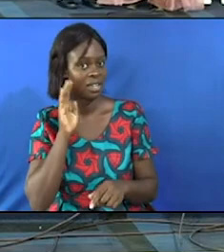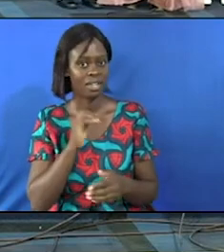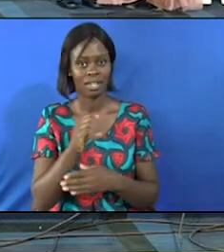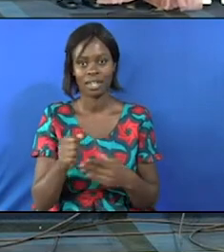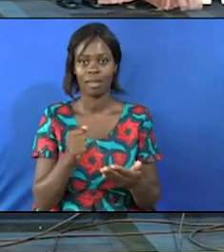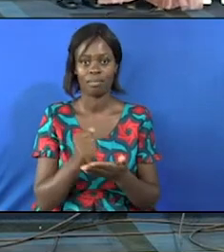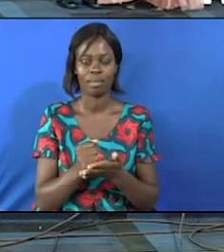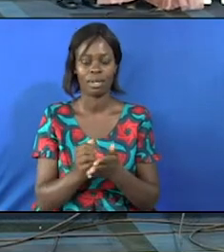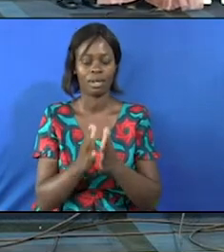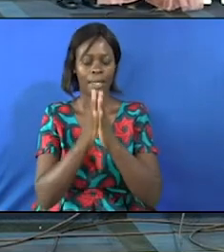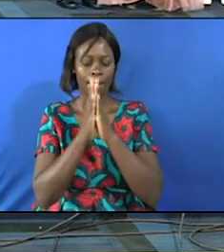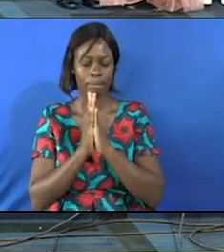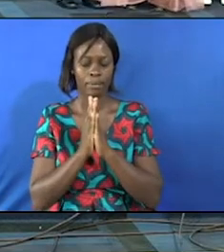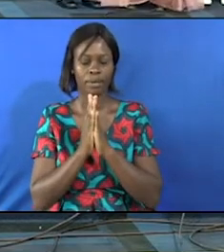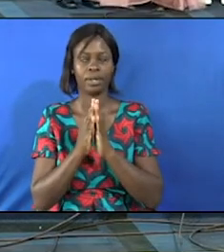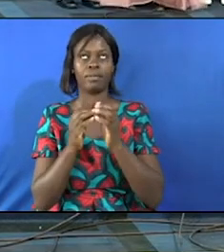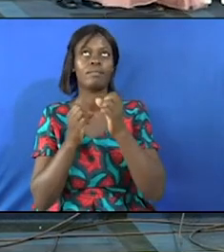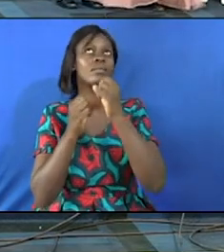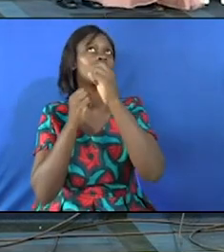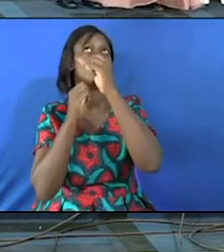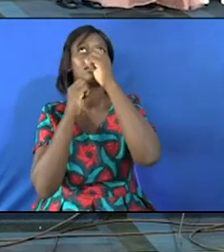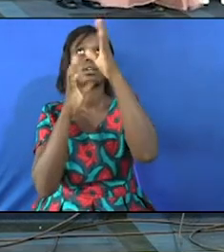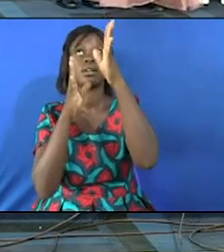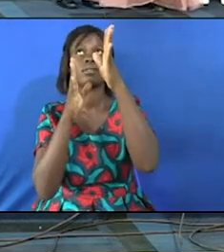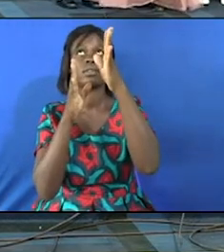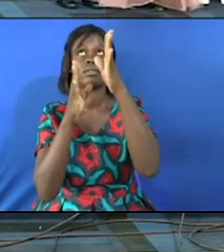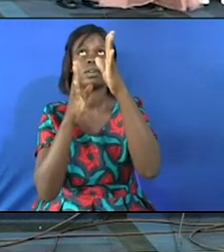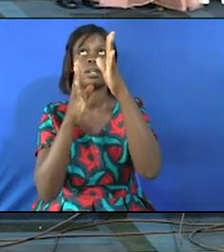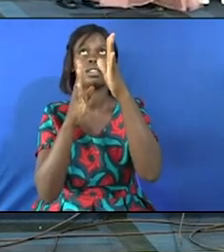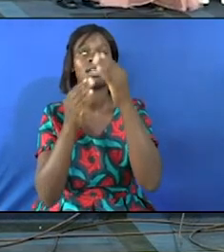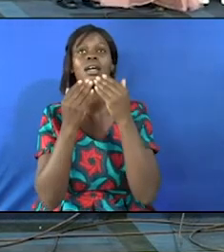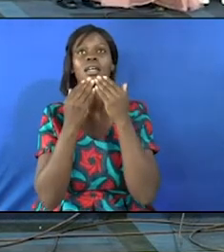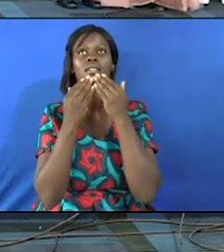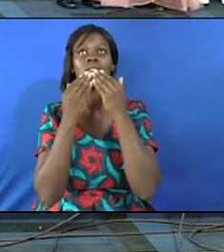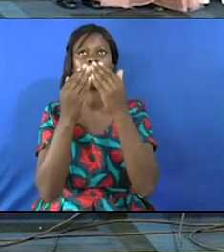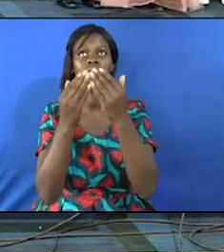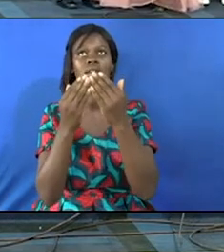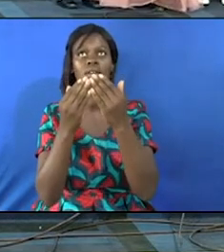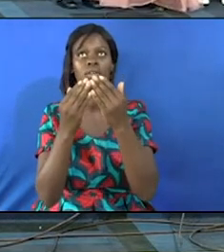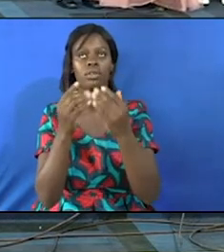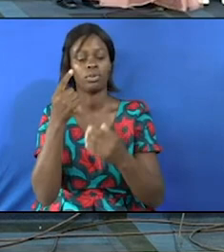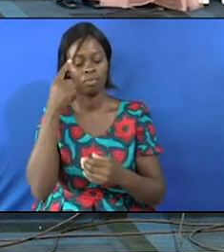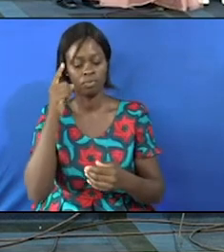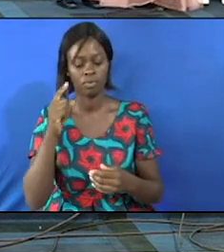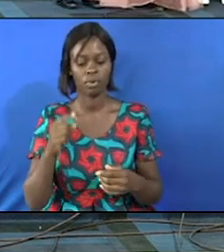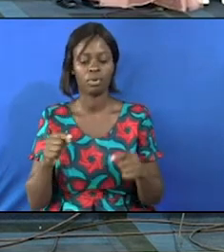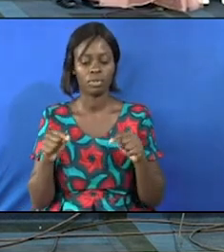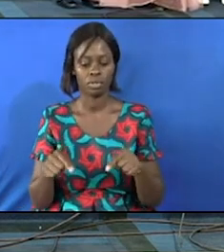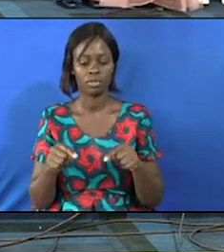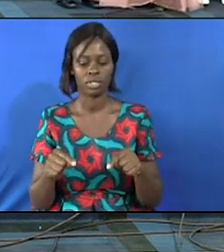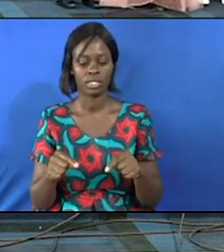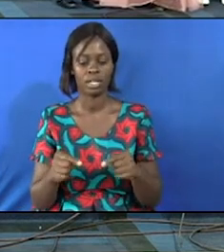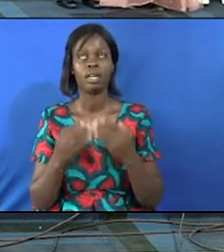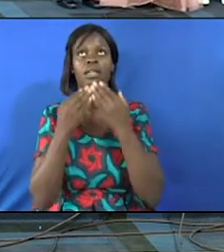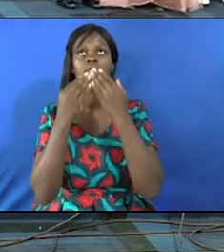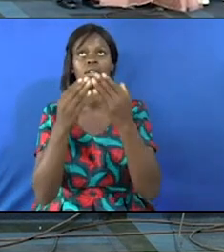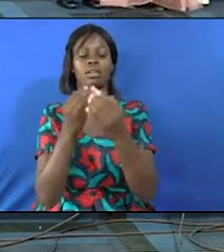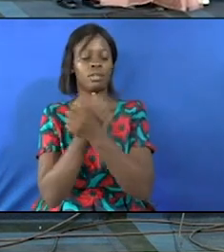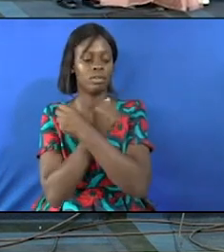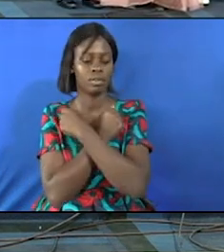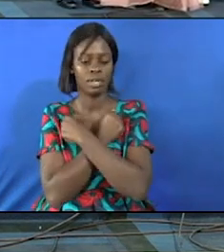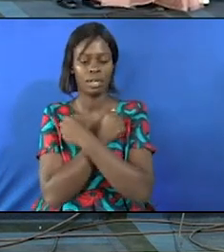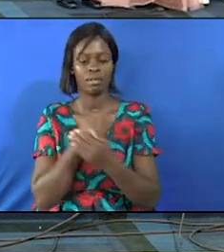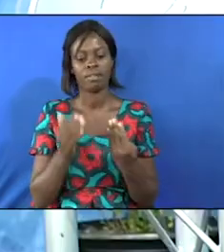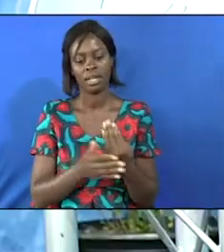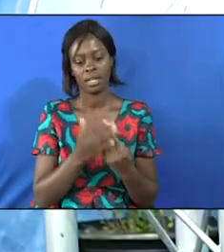Let's pray. Our kind and loving Father, Lord, we thank you for everything you've given us. We thank you for your love and your care for us and helping